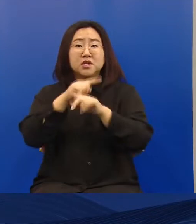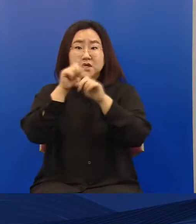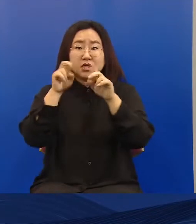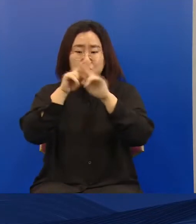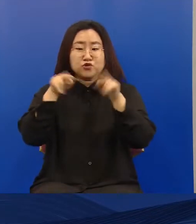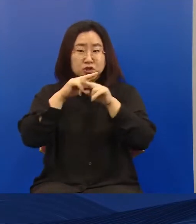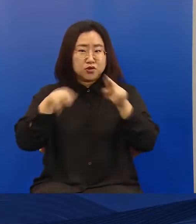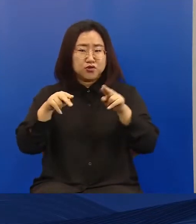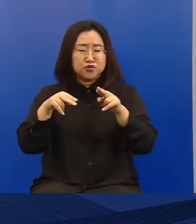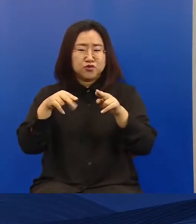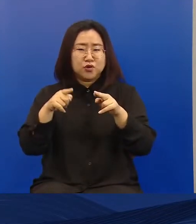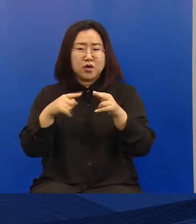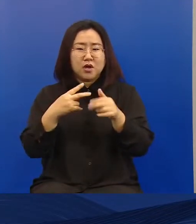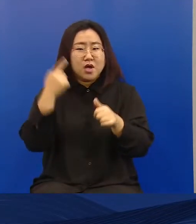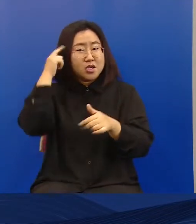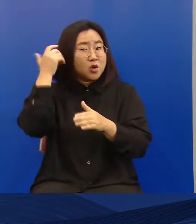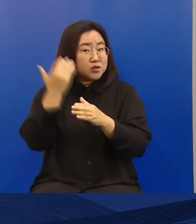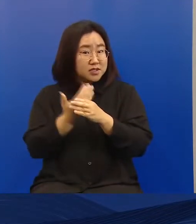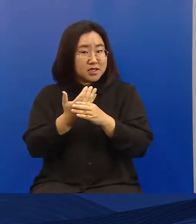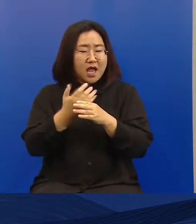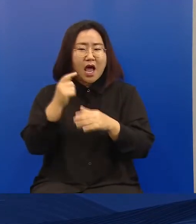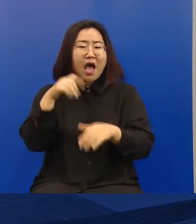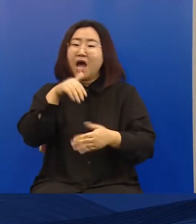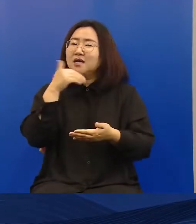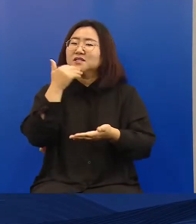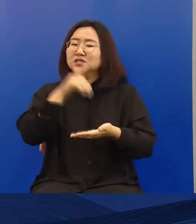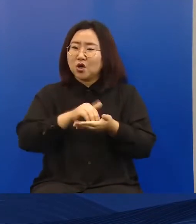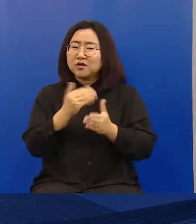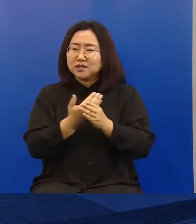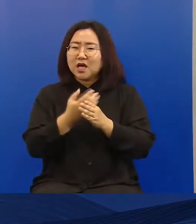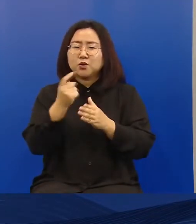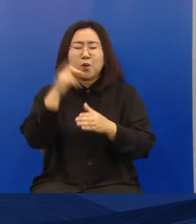Professor Cho is currently from